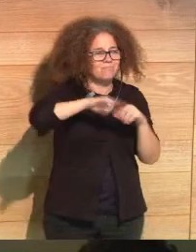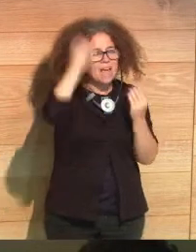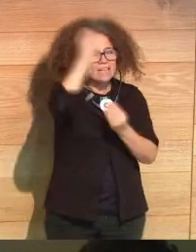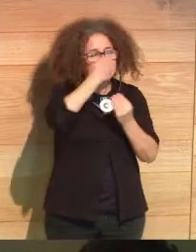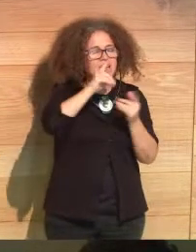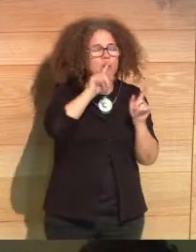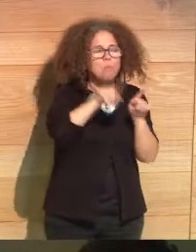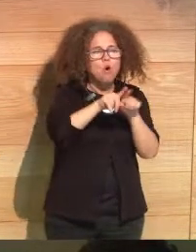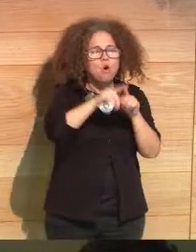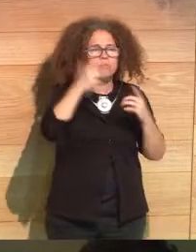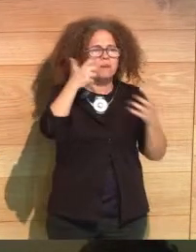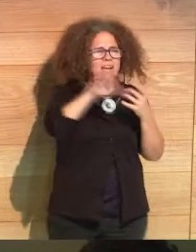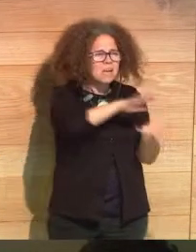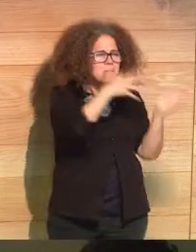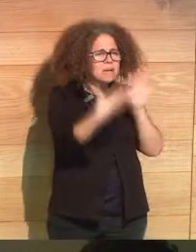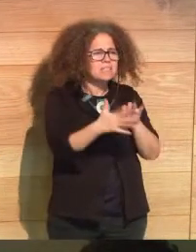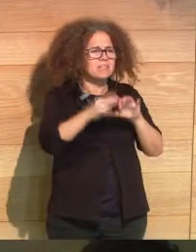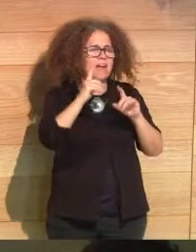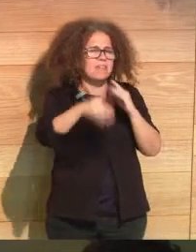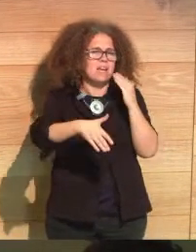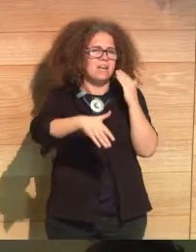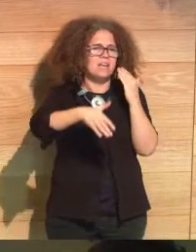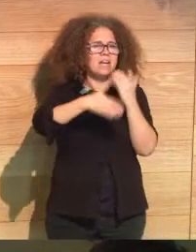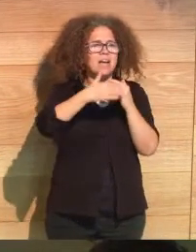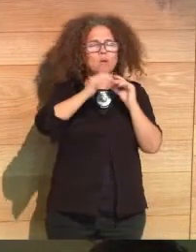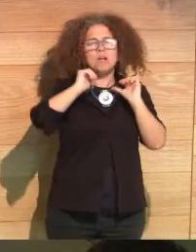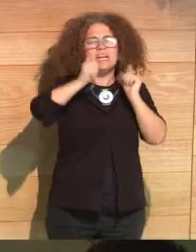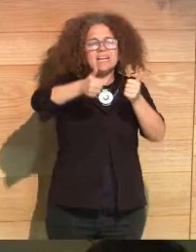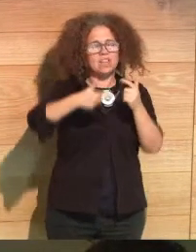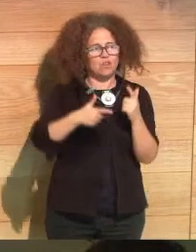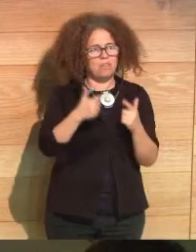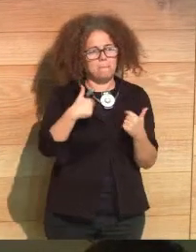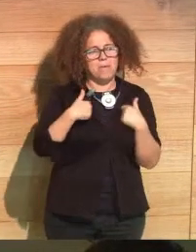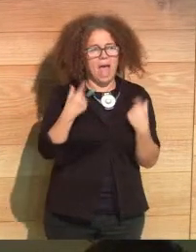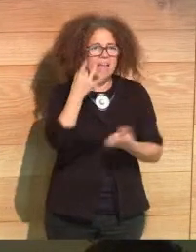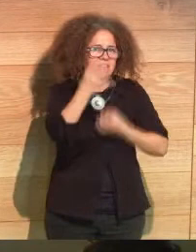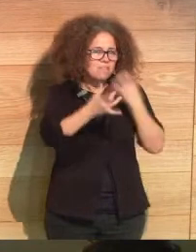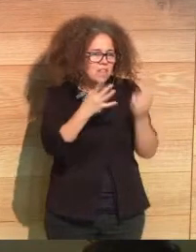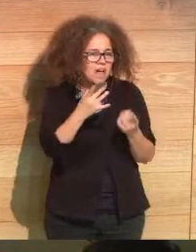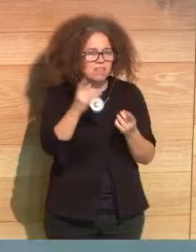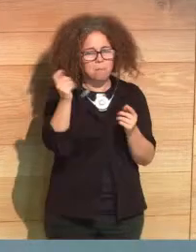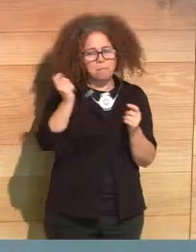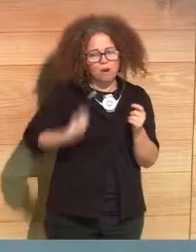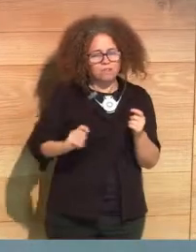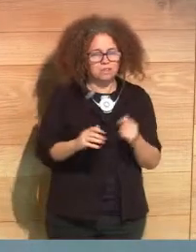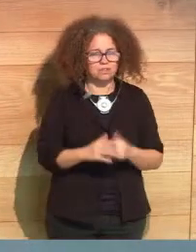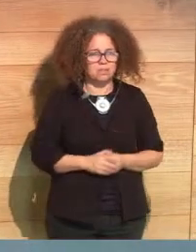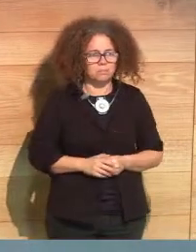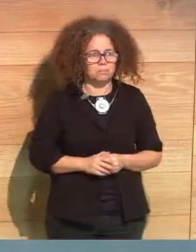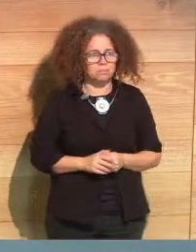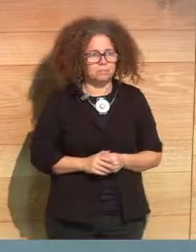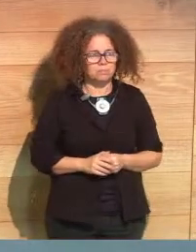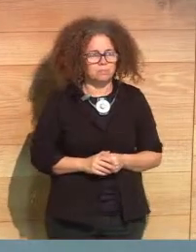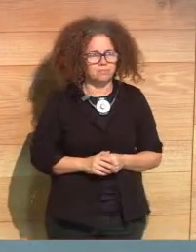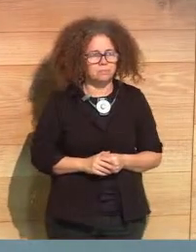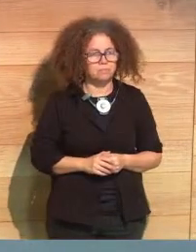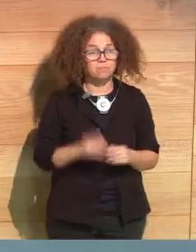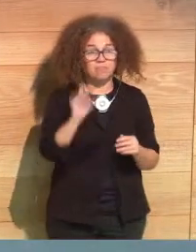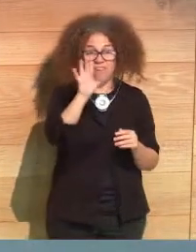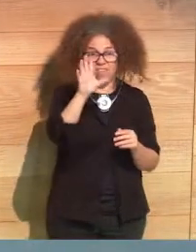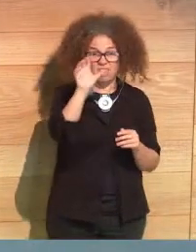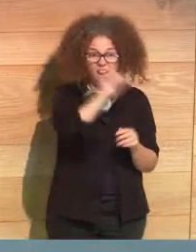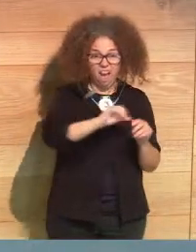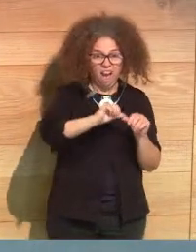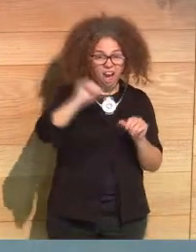very beginning of my practice, almost 15 years ago, because this aesthetic, the grid and